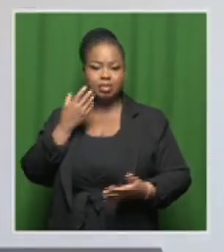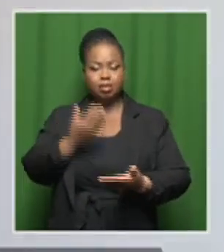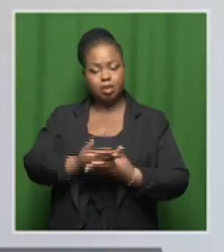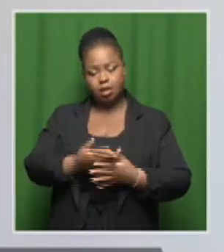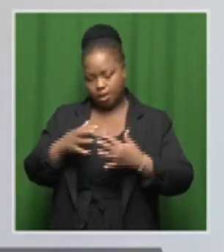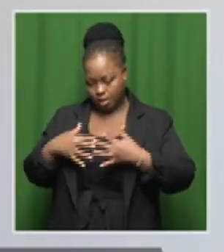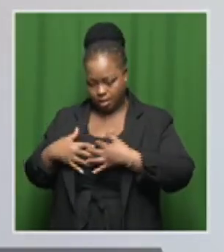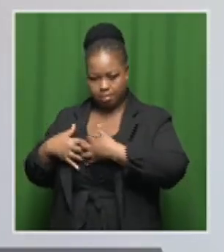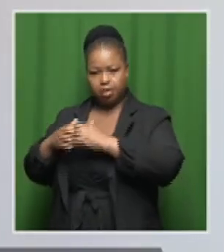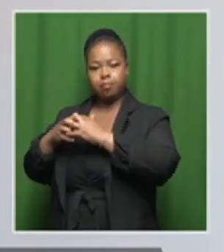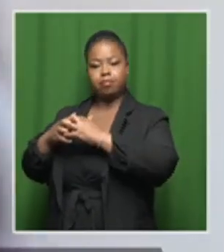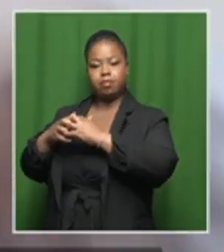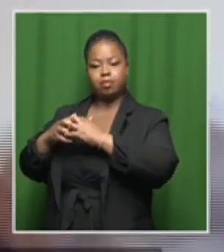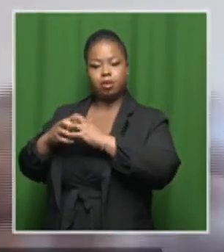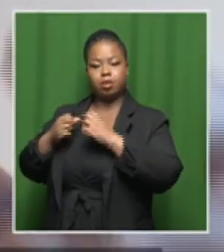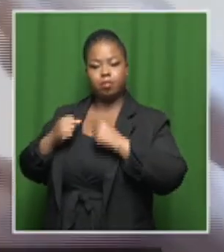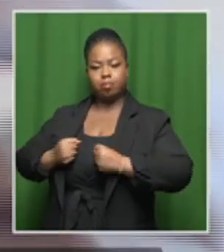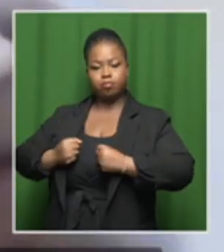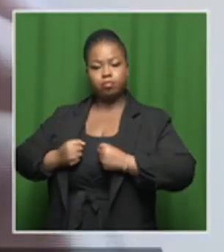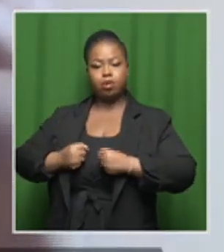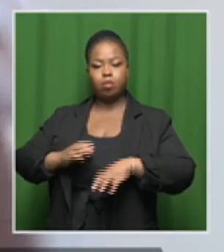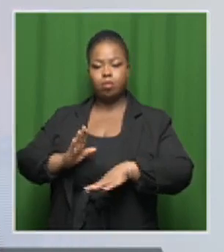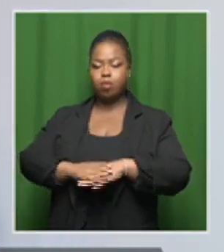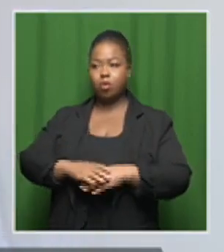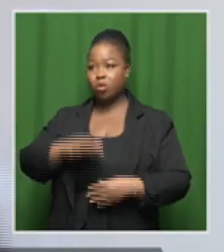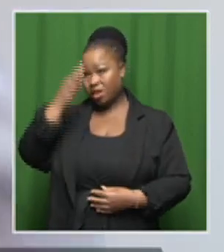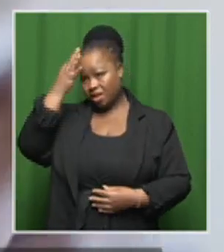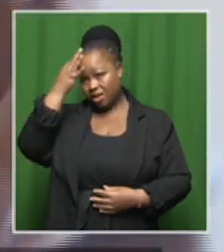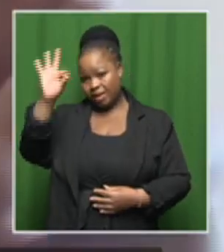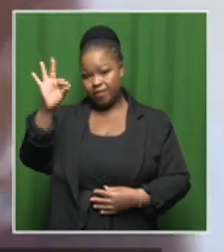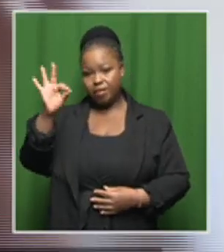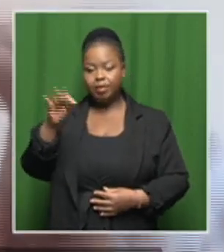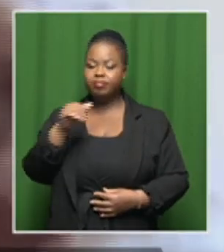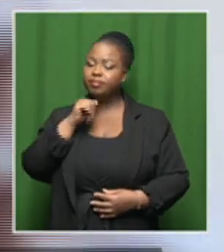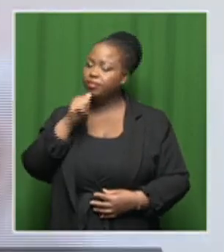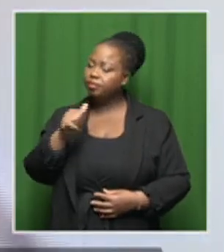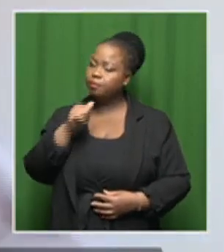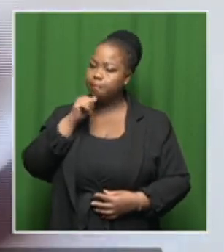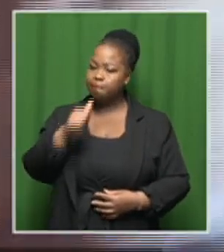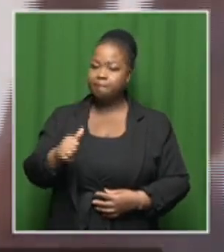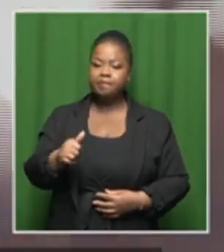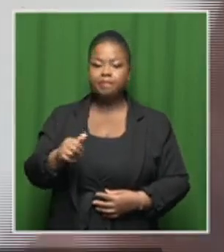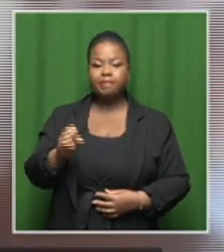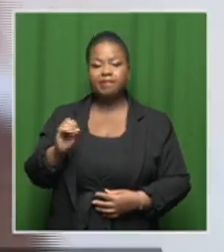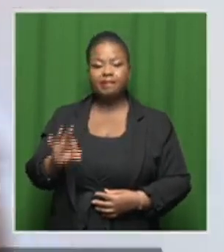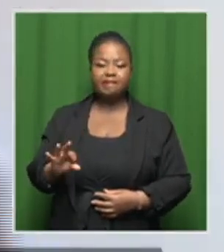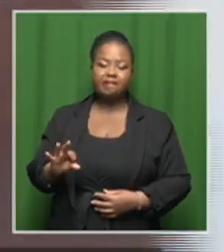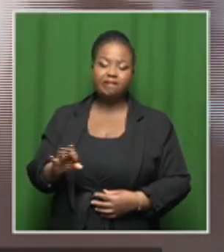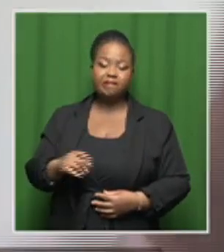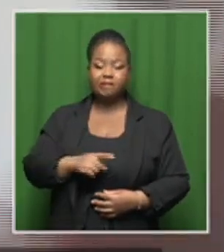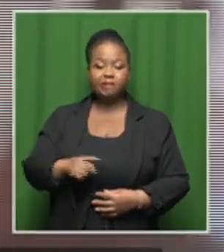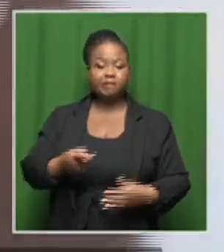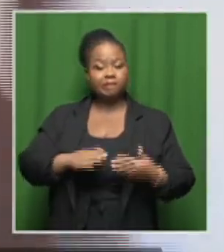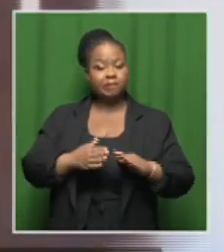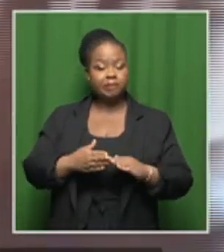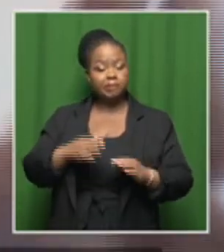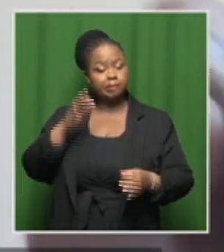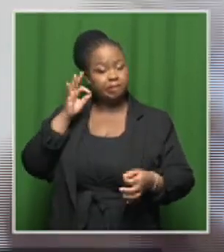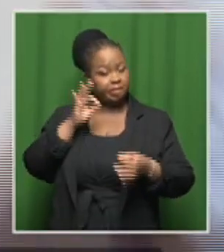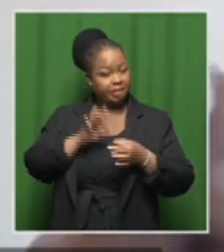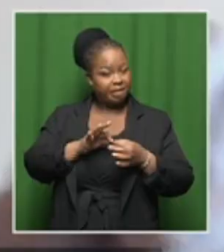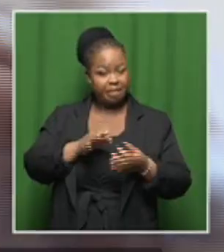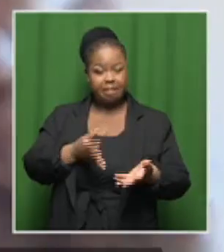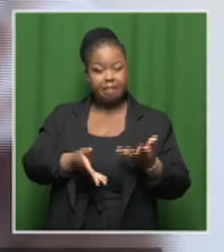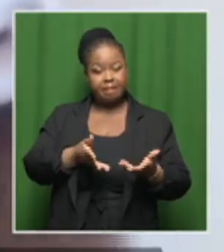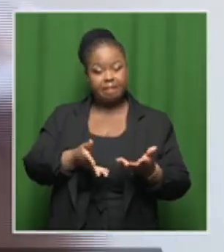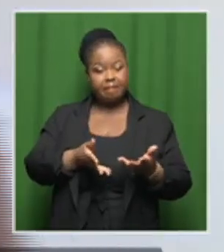own power to hold government. And even if that community, specific communities